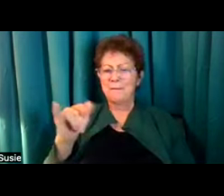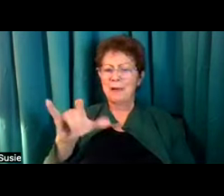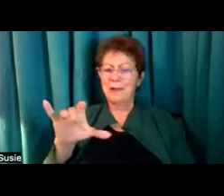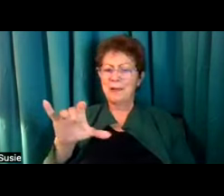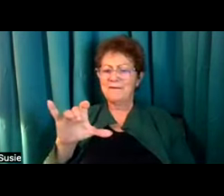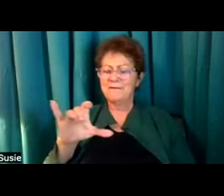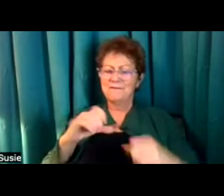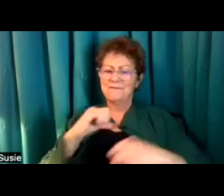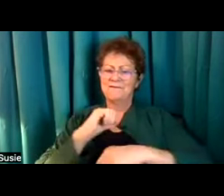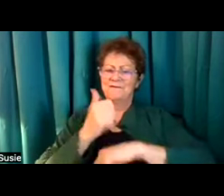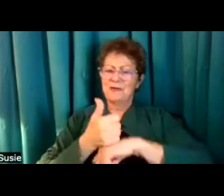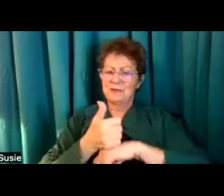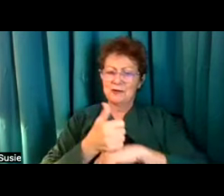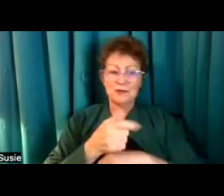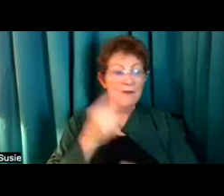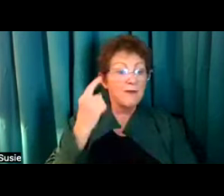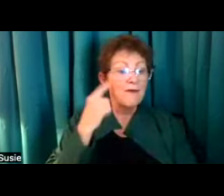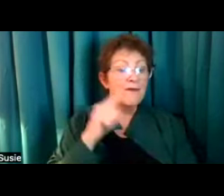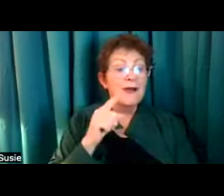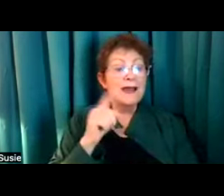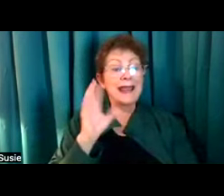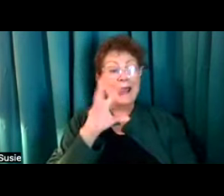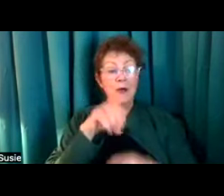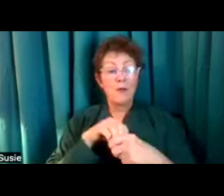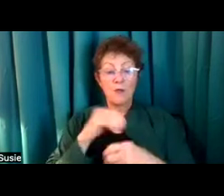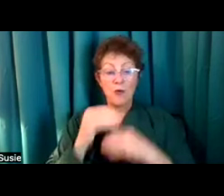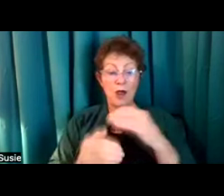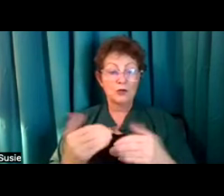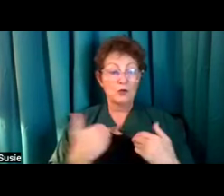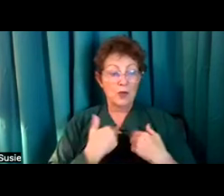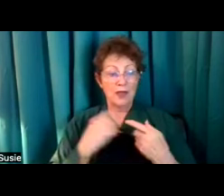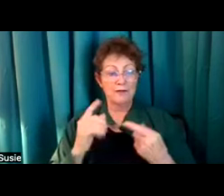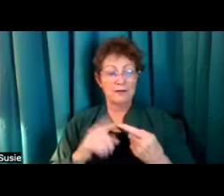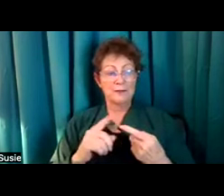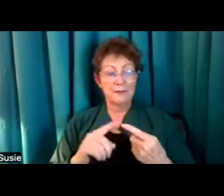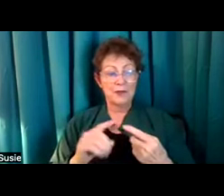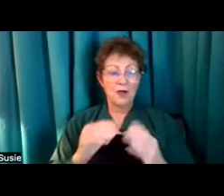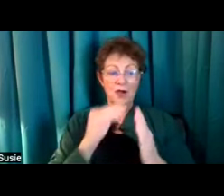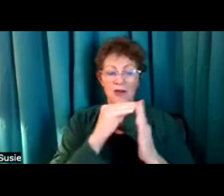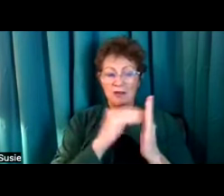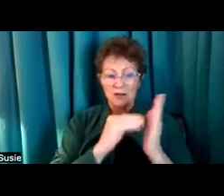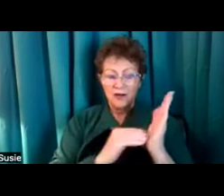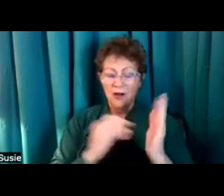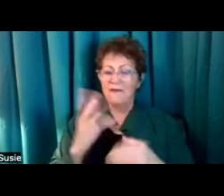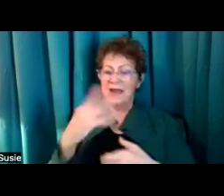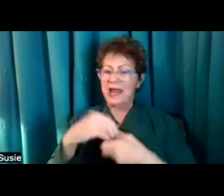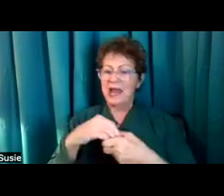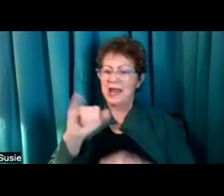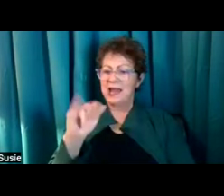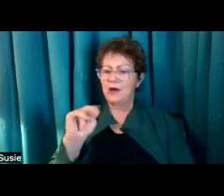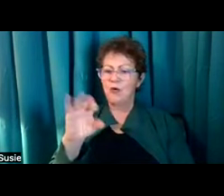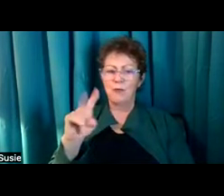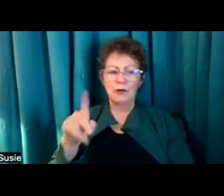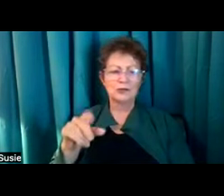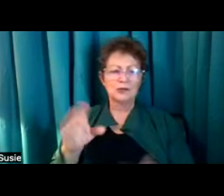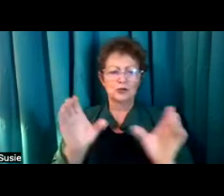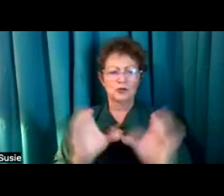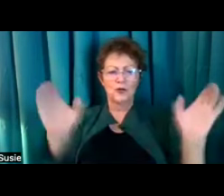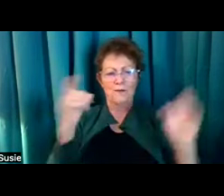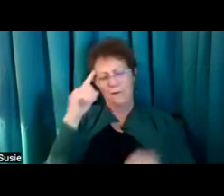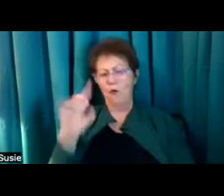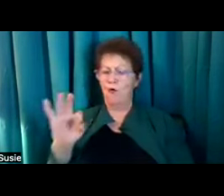Similar to for-profits, again, the incorporation process, you're going to have your articles of incorporation or certificate of